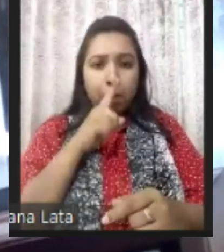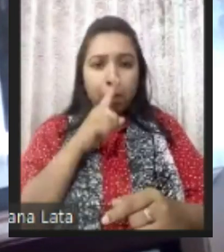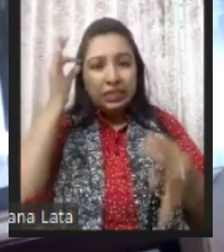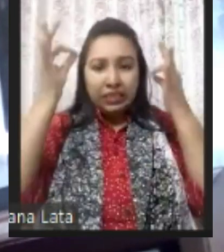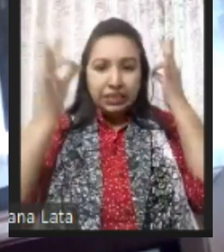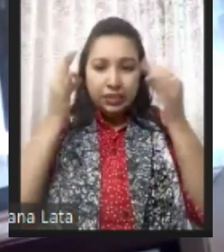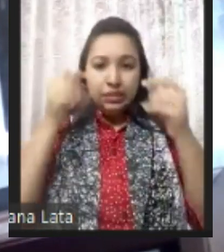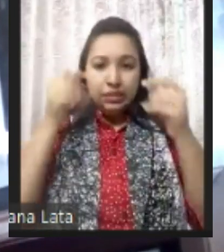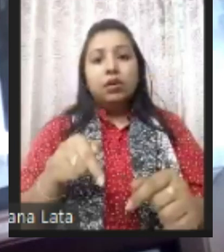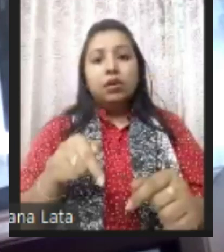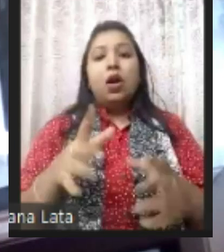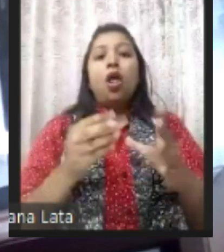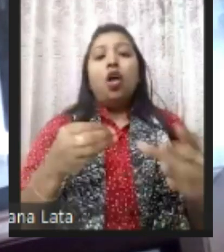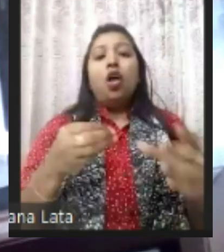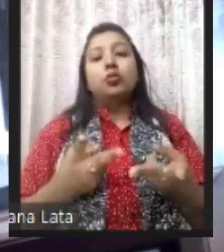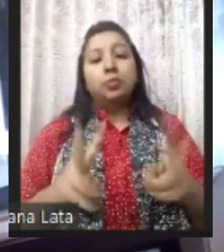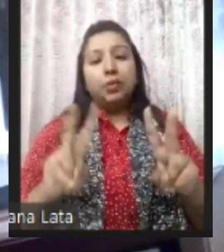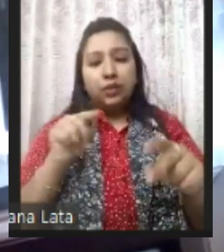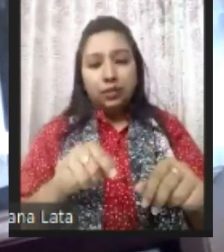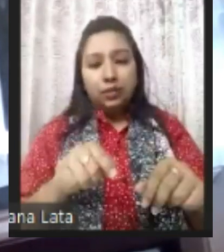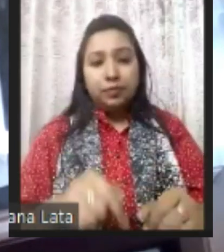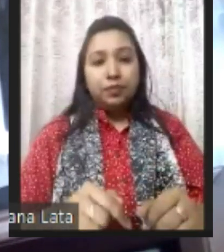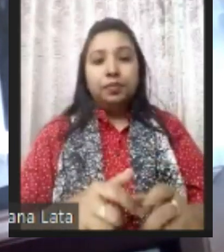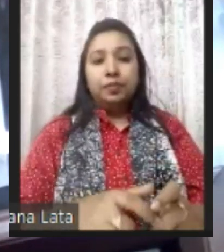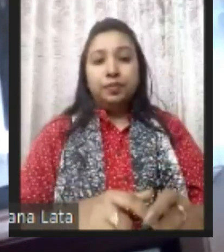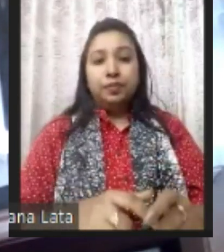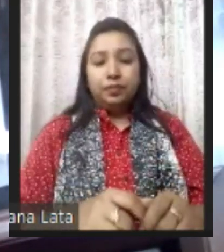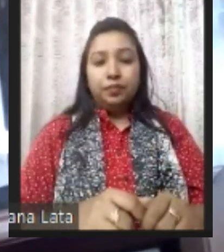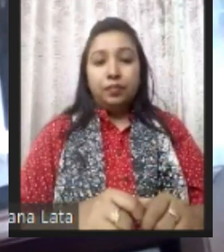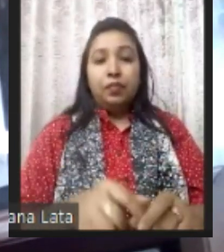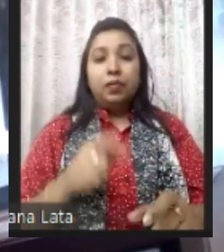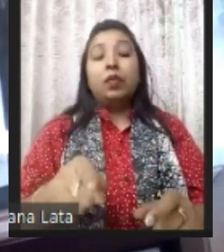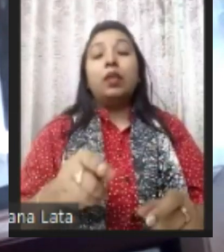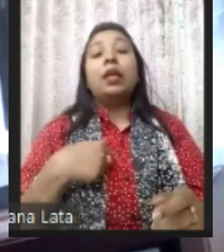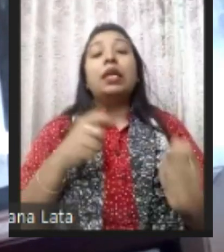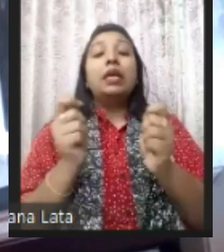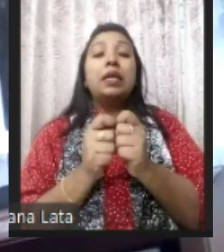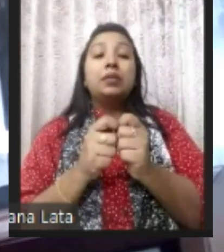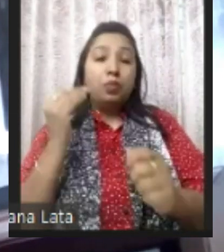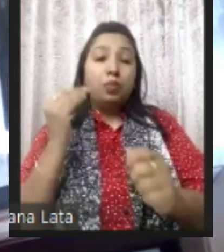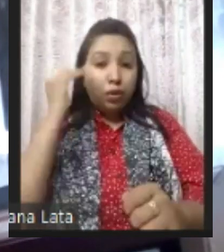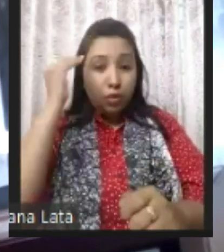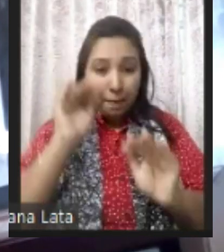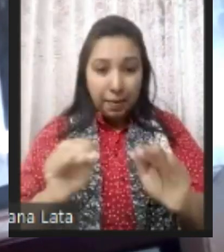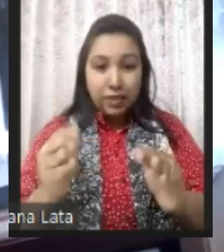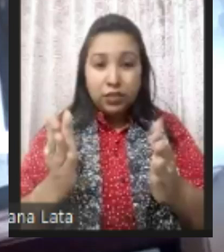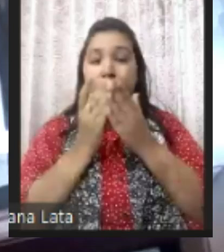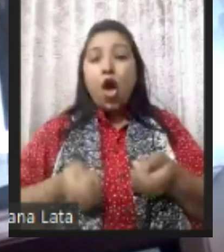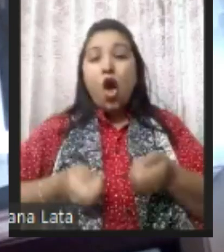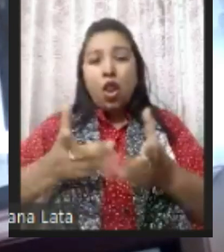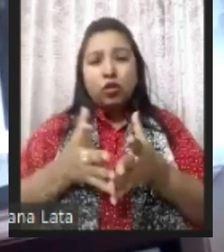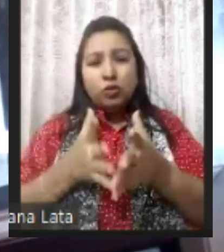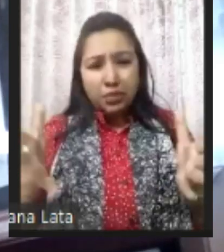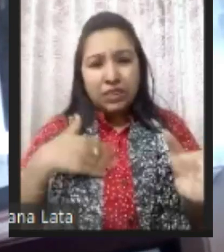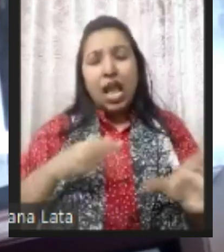maybe offering some particular devices for disabled kids so that they can have the inclusive education? So this will be just as a complementary to